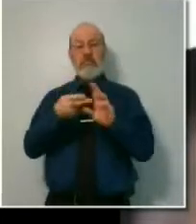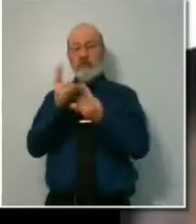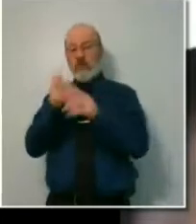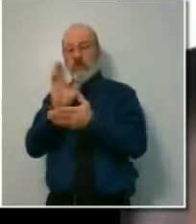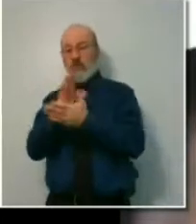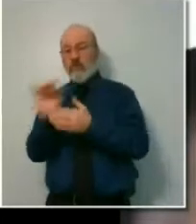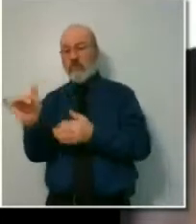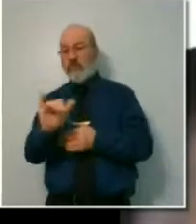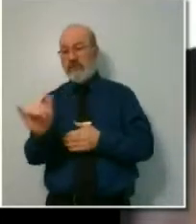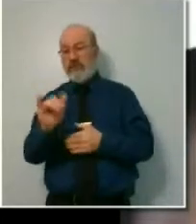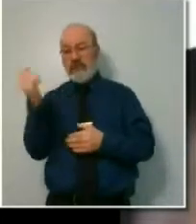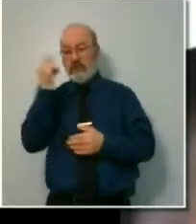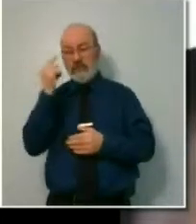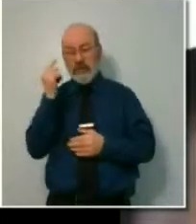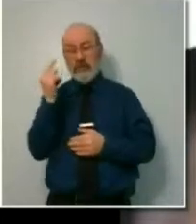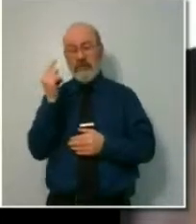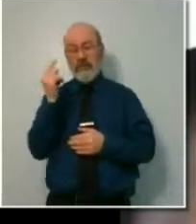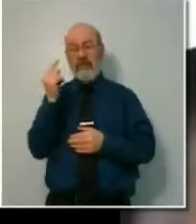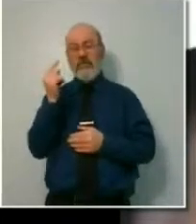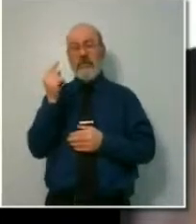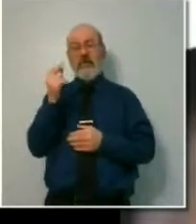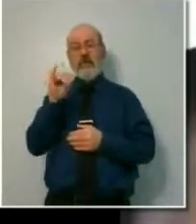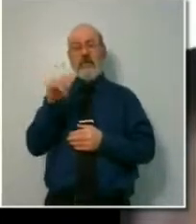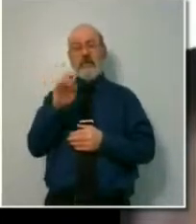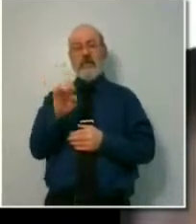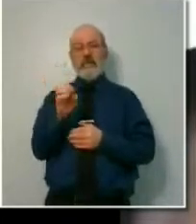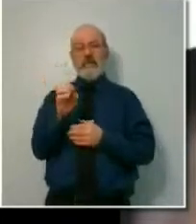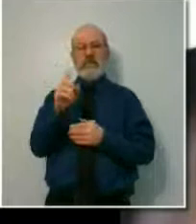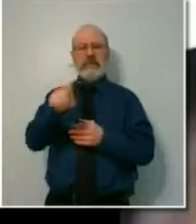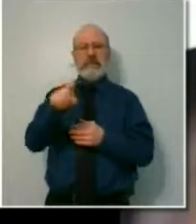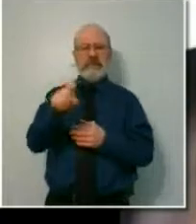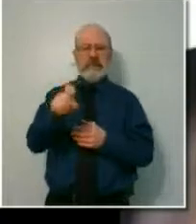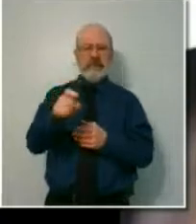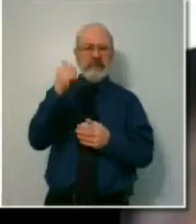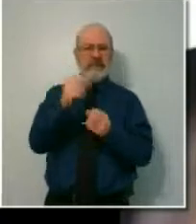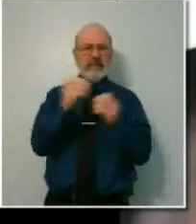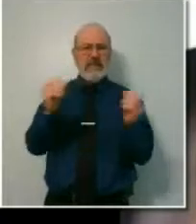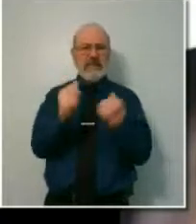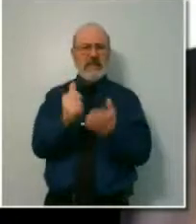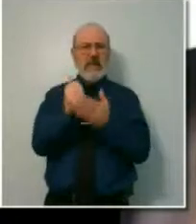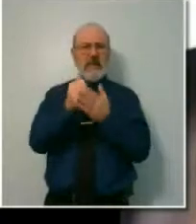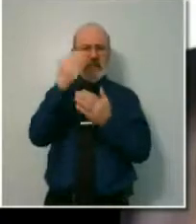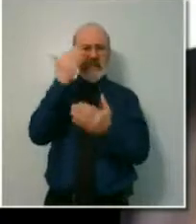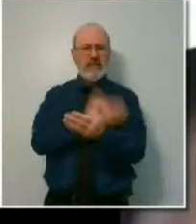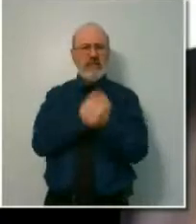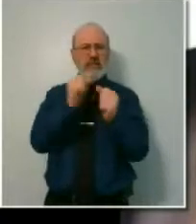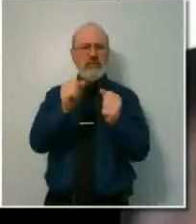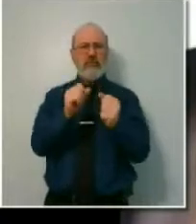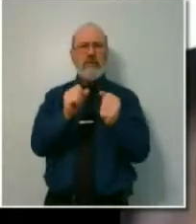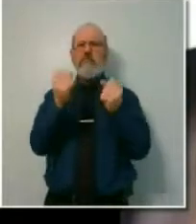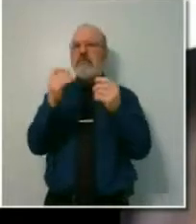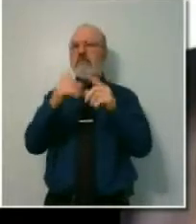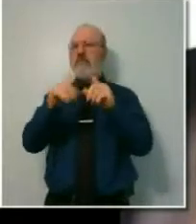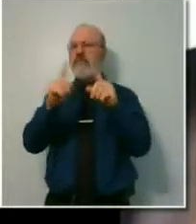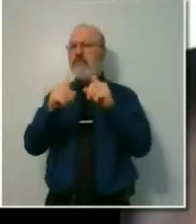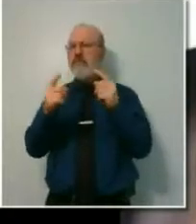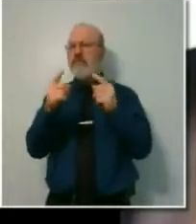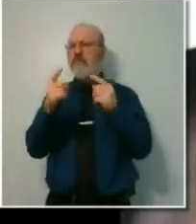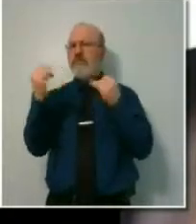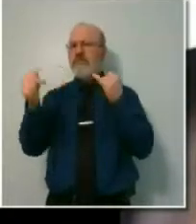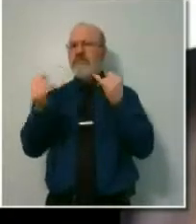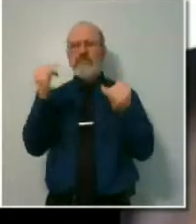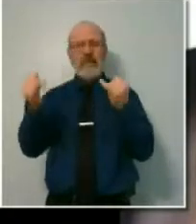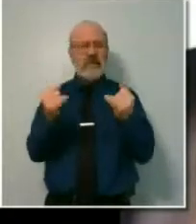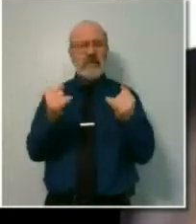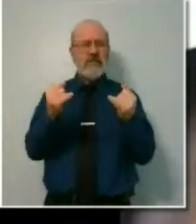reasons. Jane had become very desperate because nothing was helping her son. She had tried countless remedies only to be disappointed time and